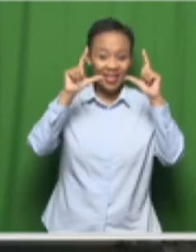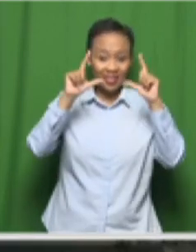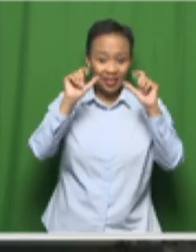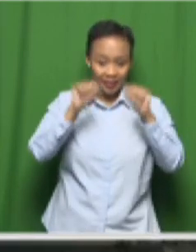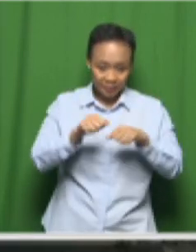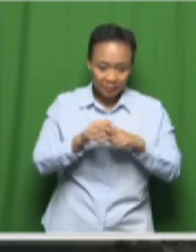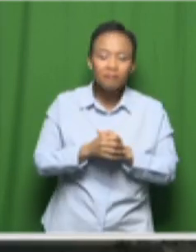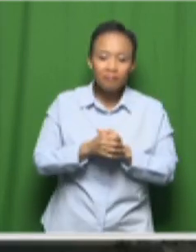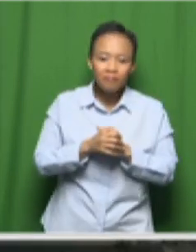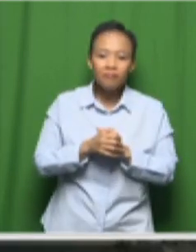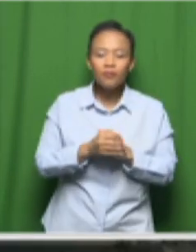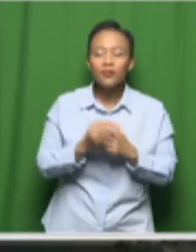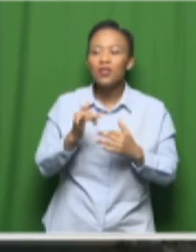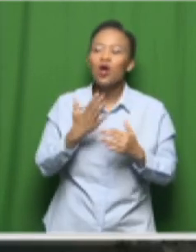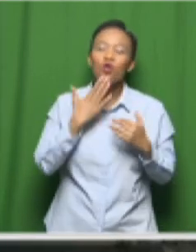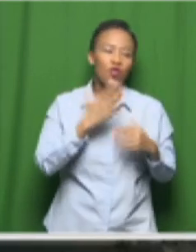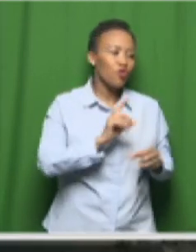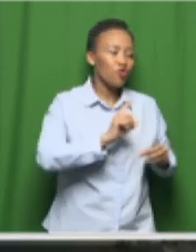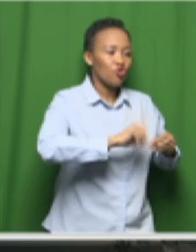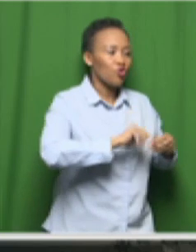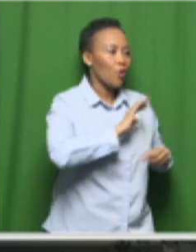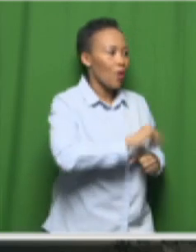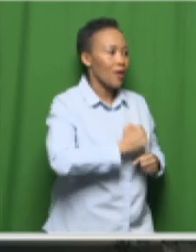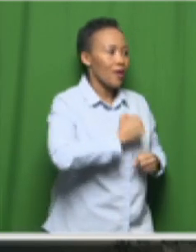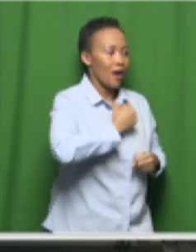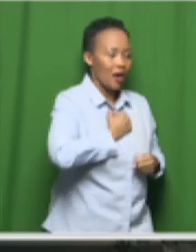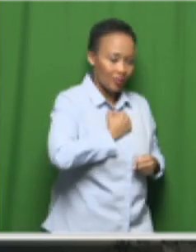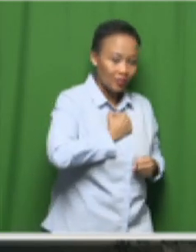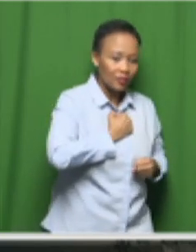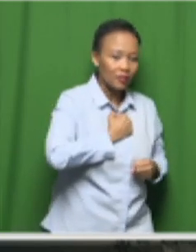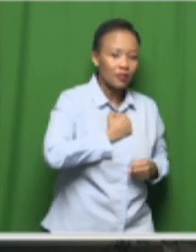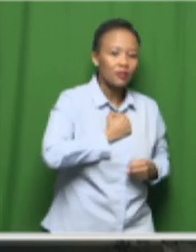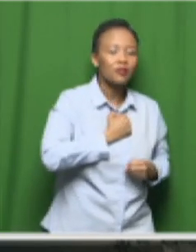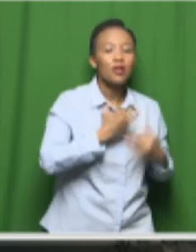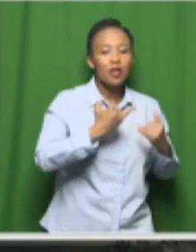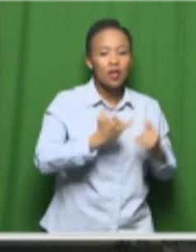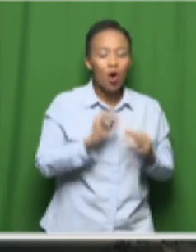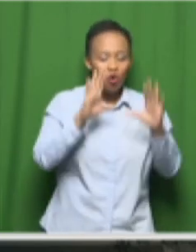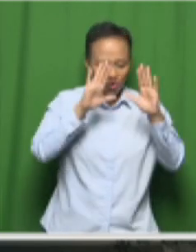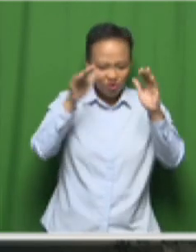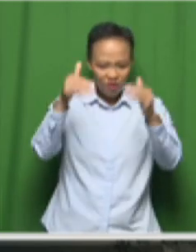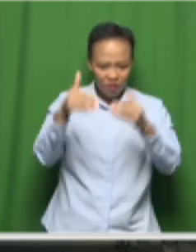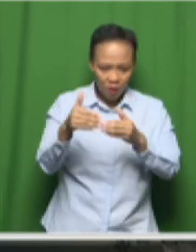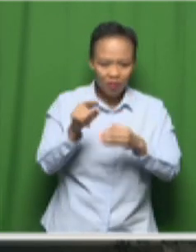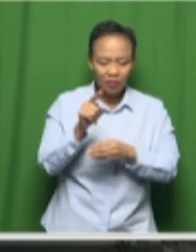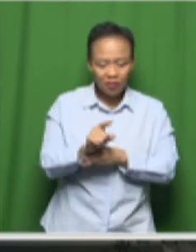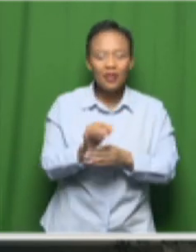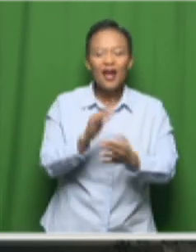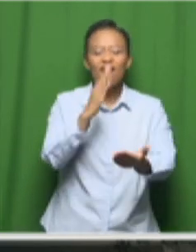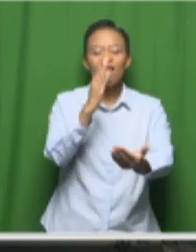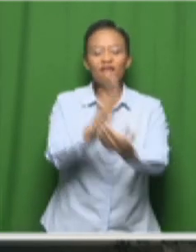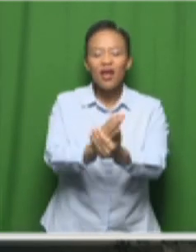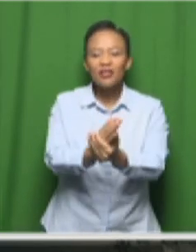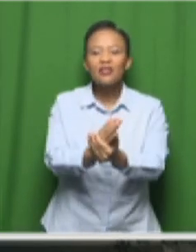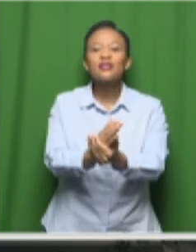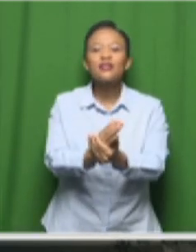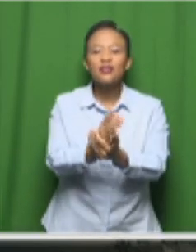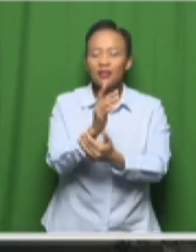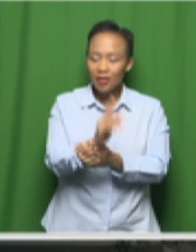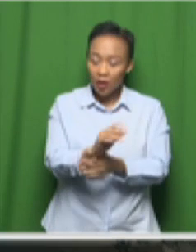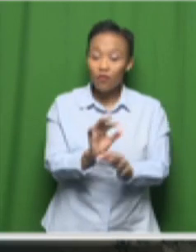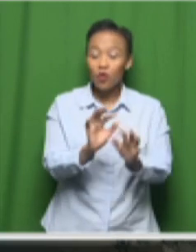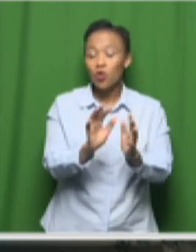much for joining us. And it's quite interesting to see that in as much as you are focusing on the facts of this horrendous crime, but you shied away